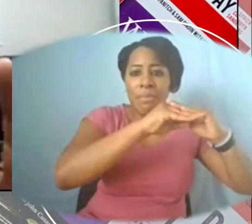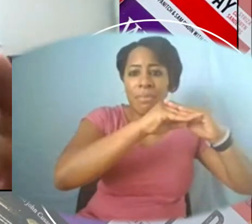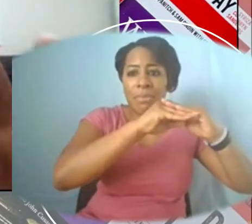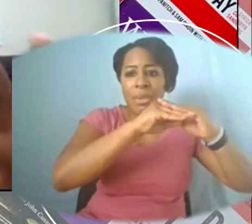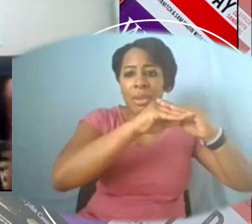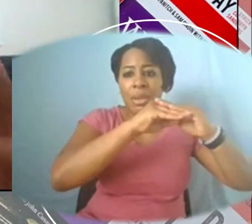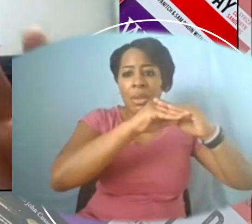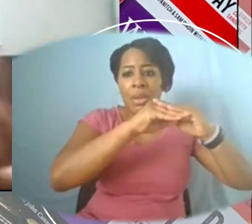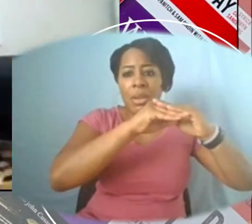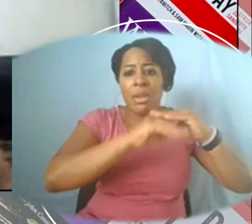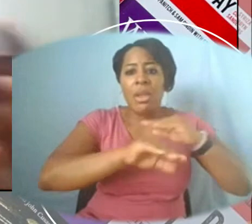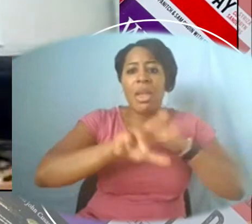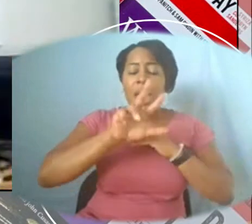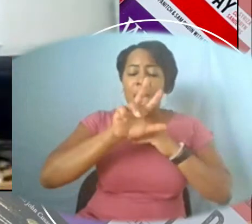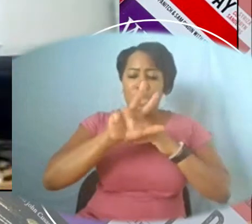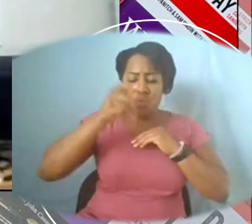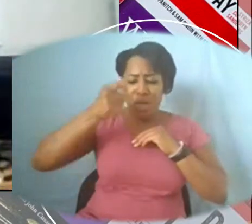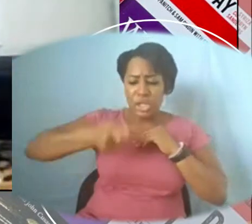panel